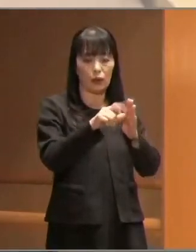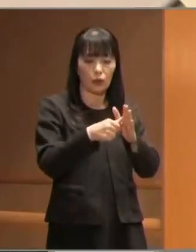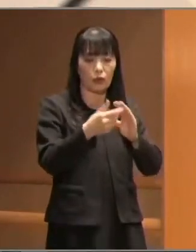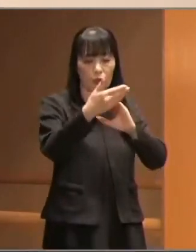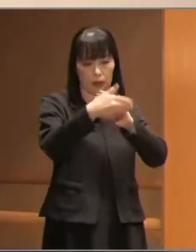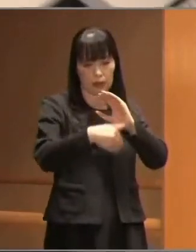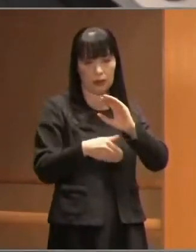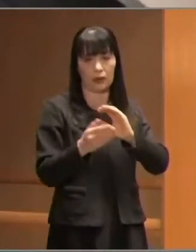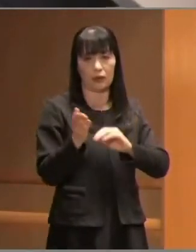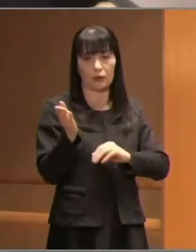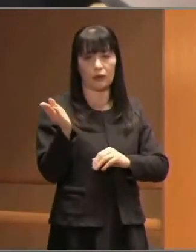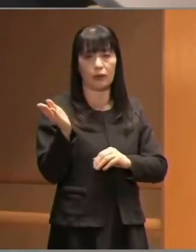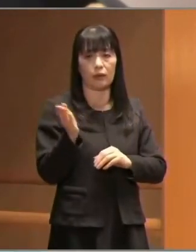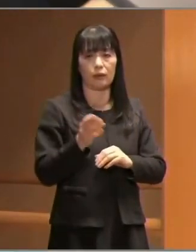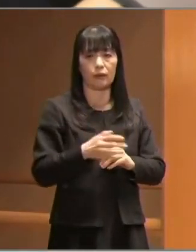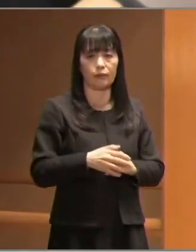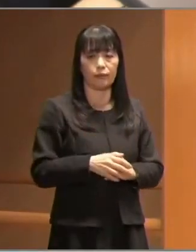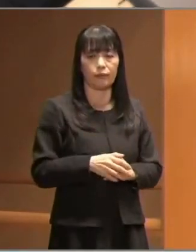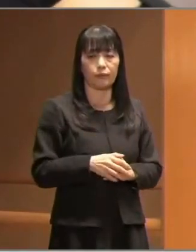the workshop.